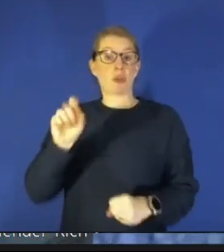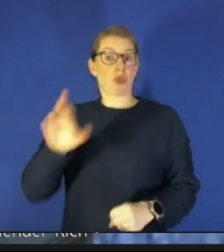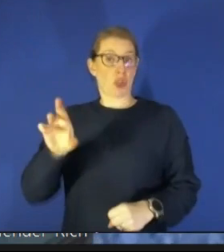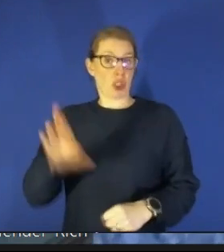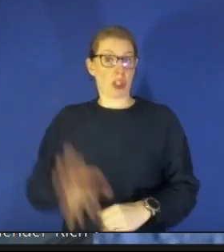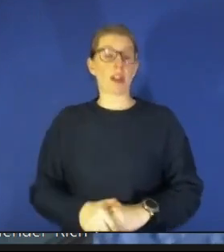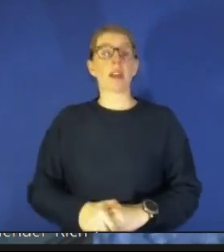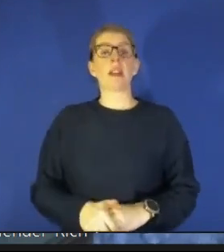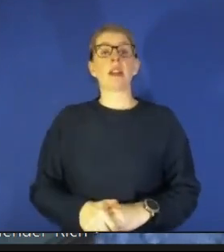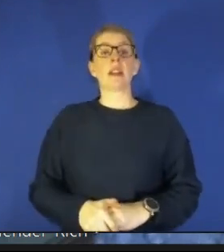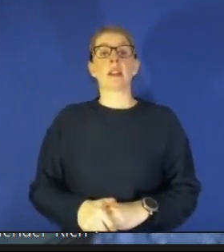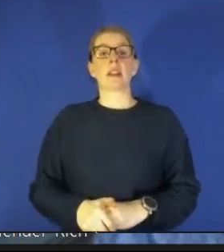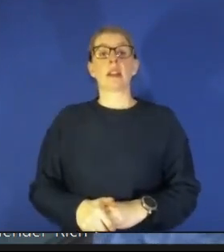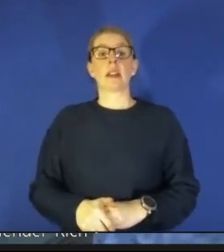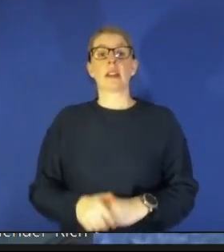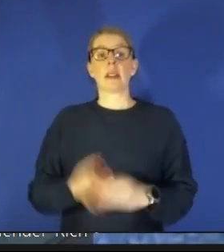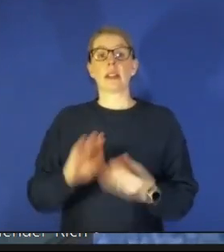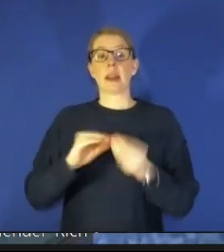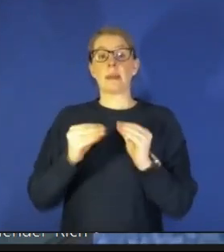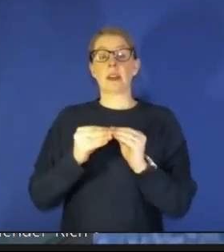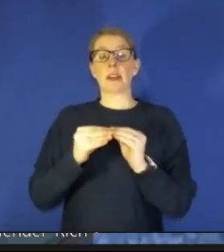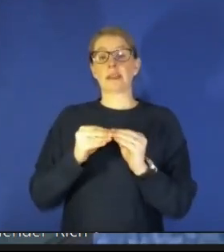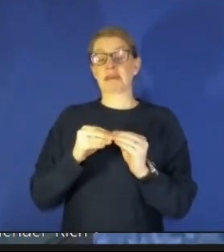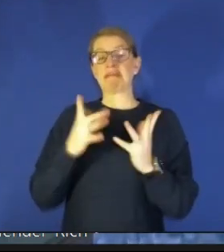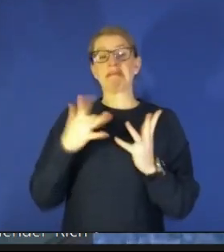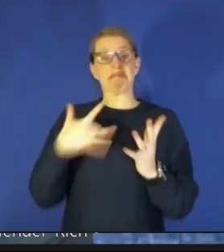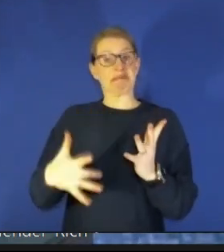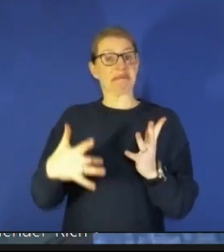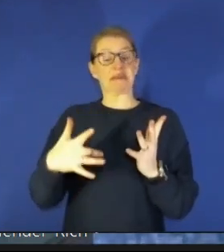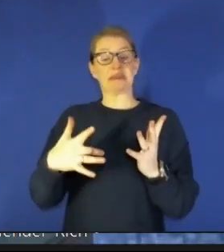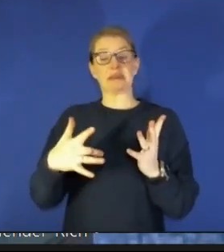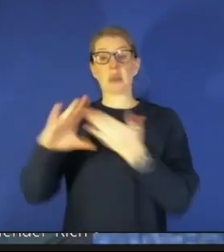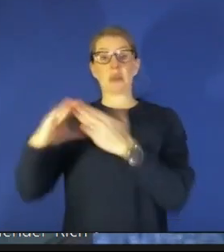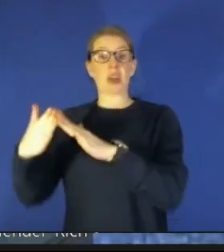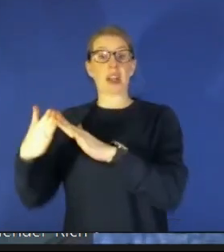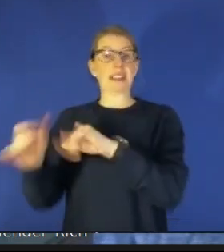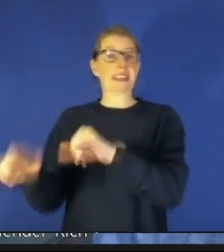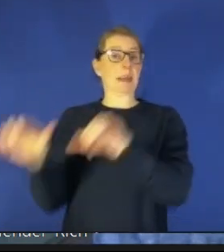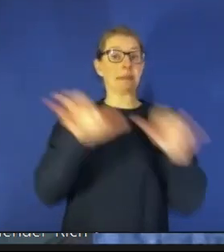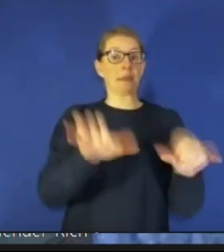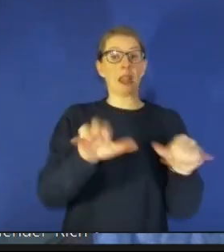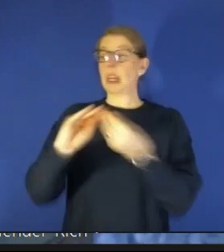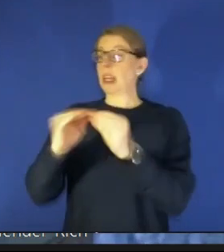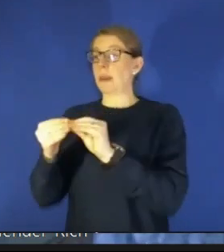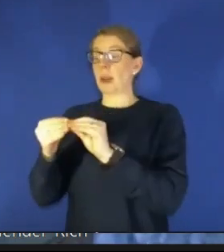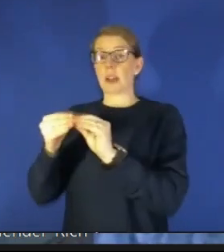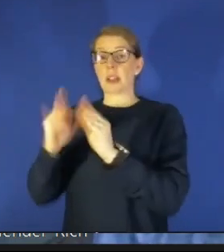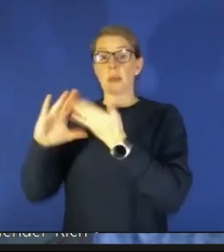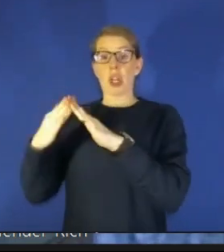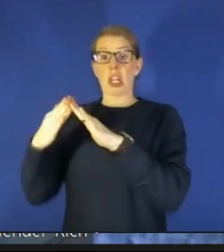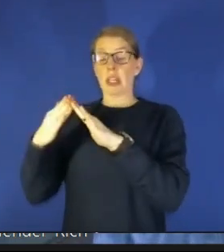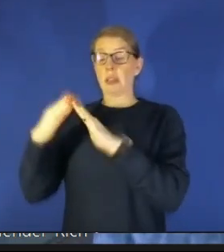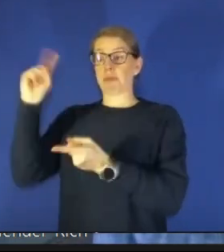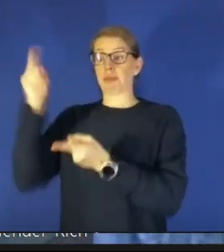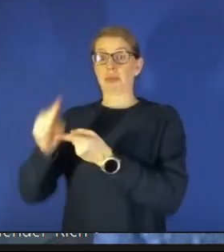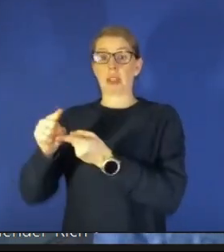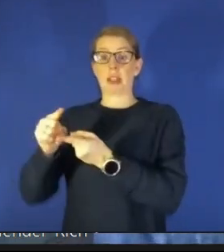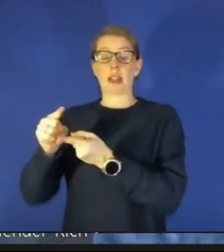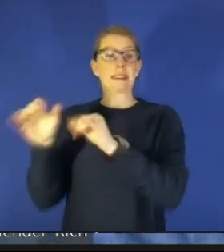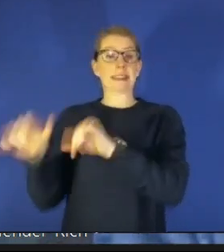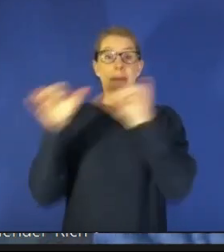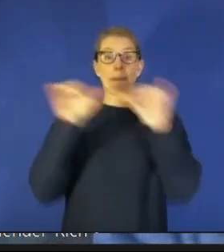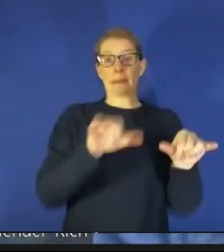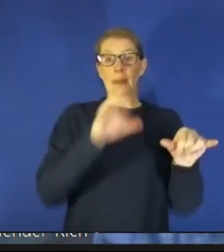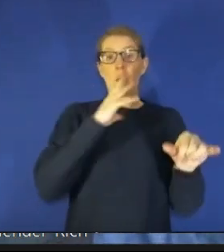And numbers, per usual, reflect what's going on in the community. So as numbers remain low amongst the community, they remain low among older